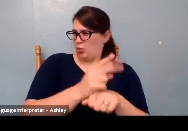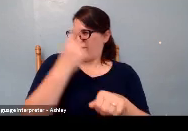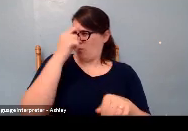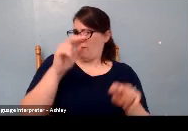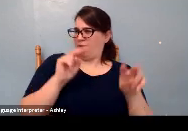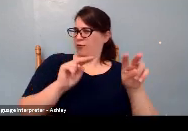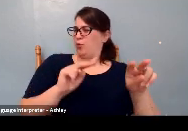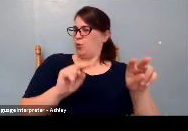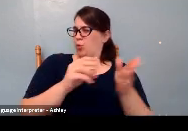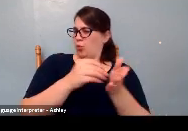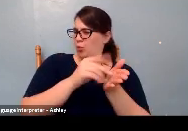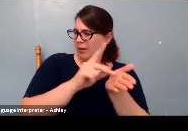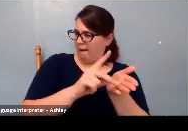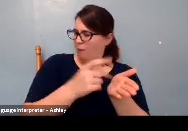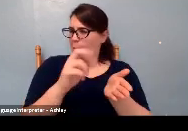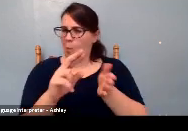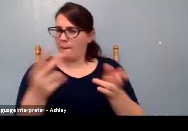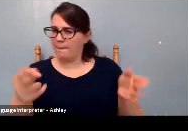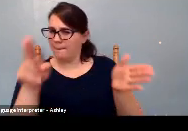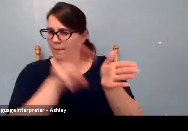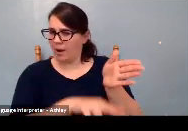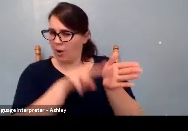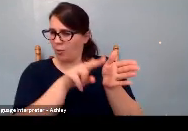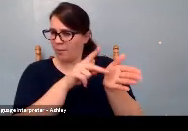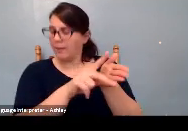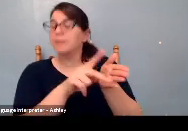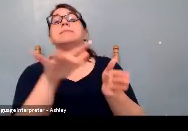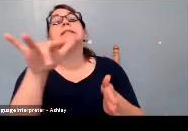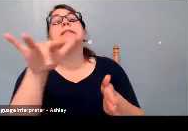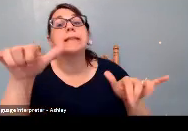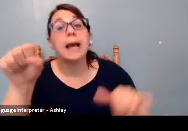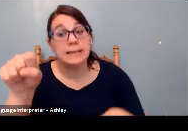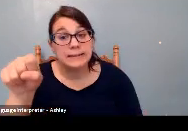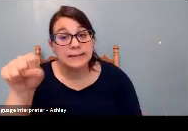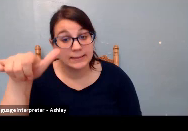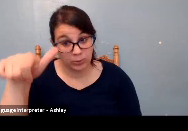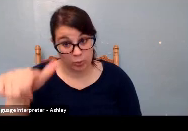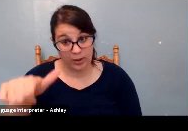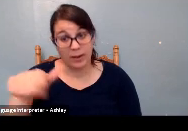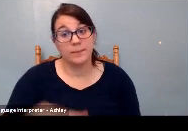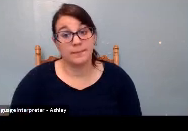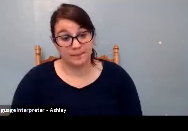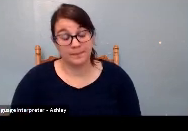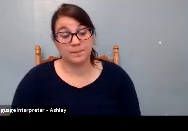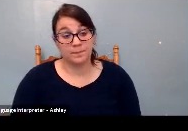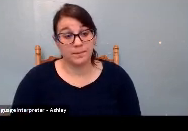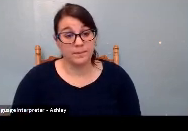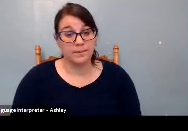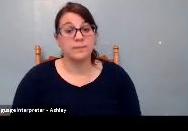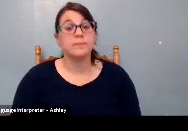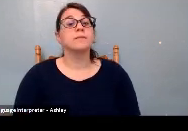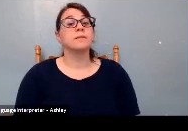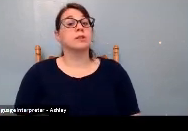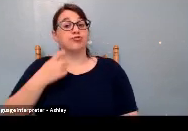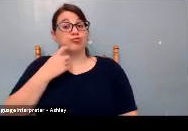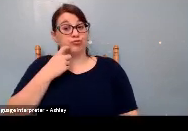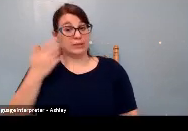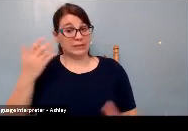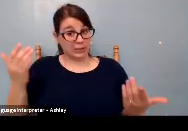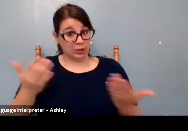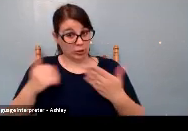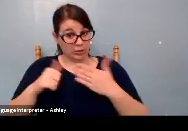absolutely. Now, this is another update from the legislation that passed in West Virginia